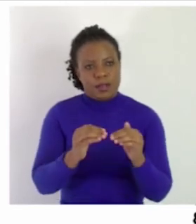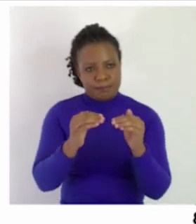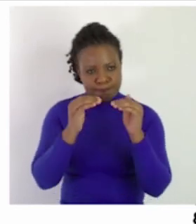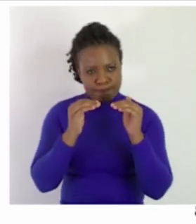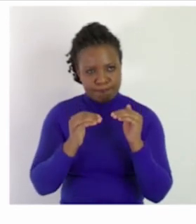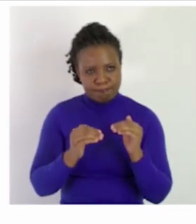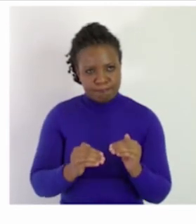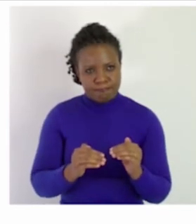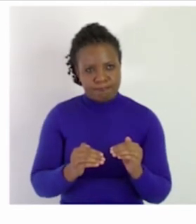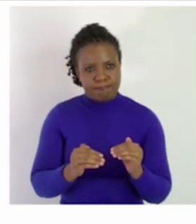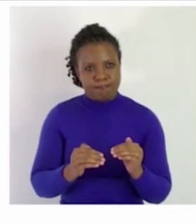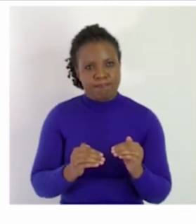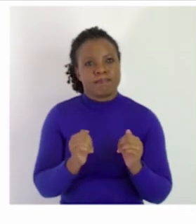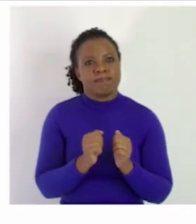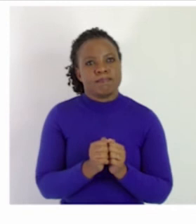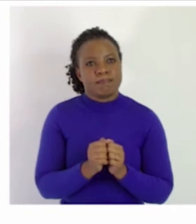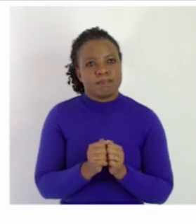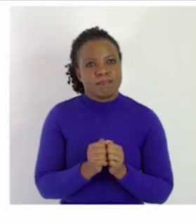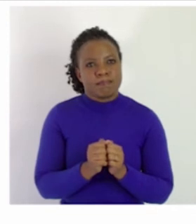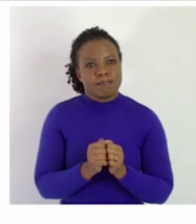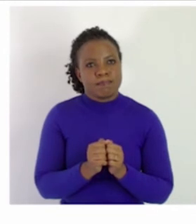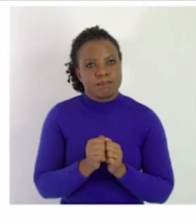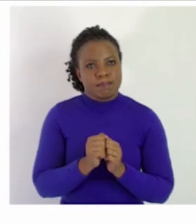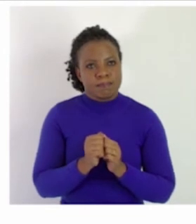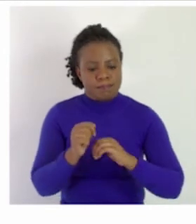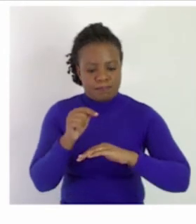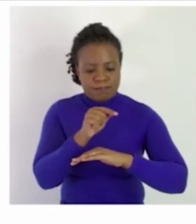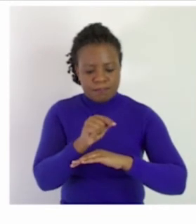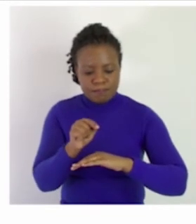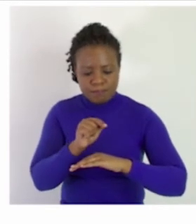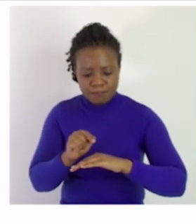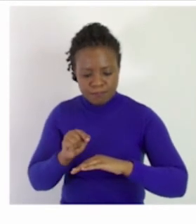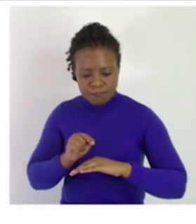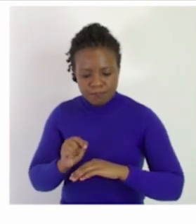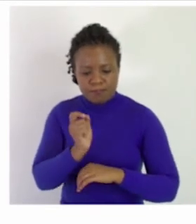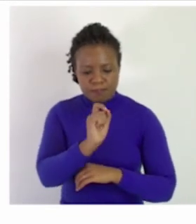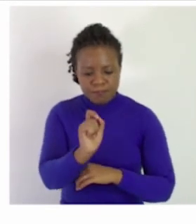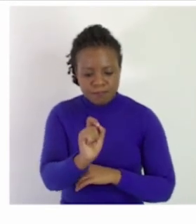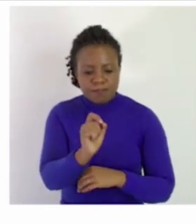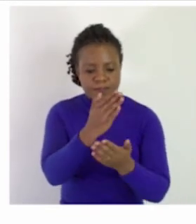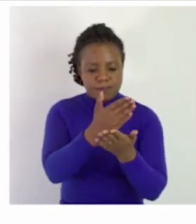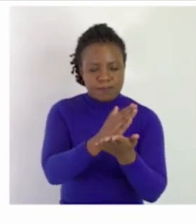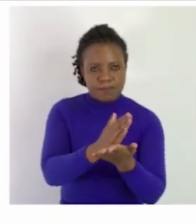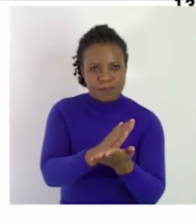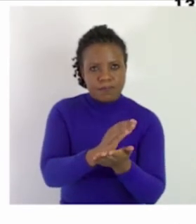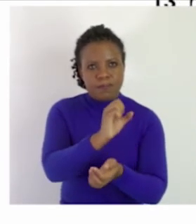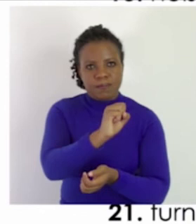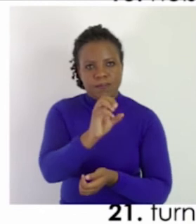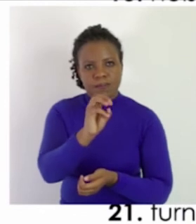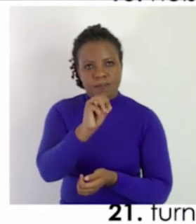that activity says, fill in the gaps with some or